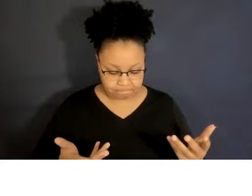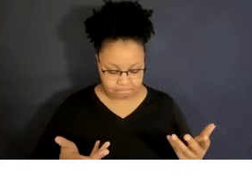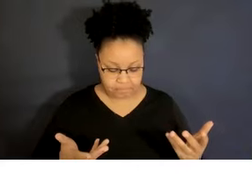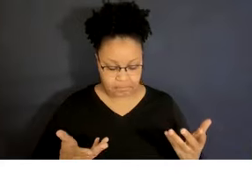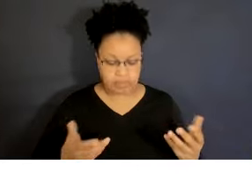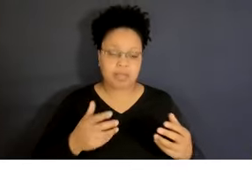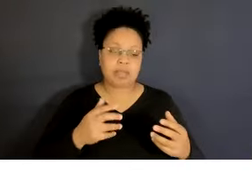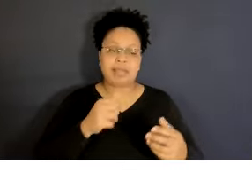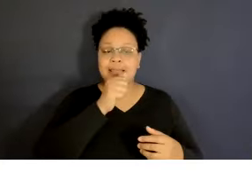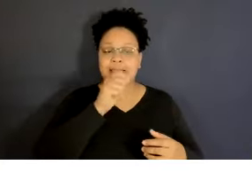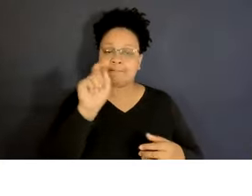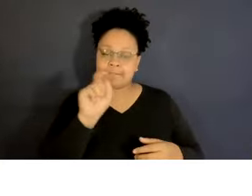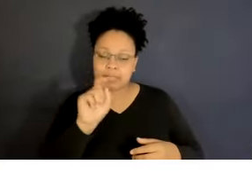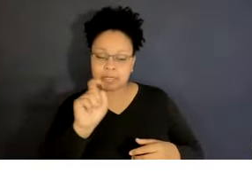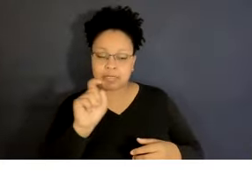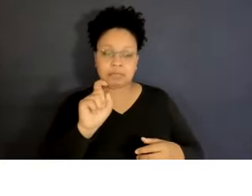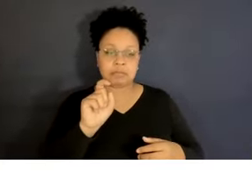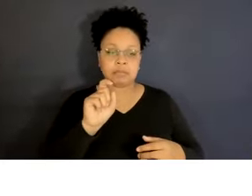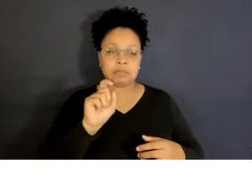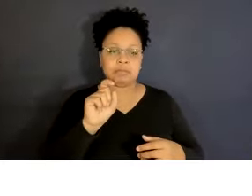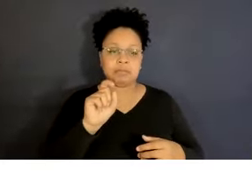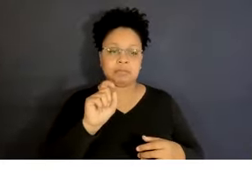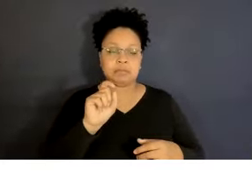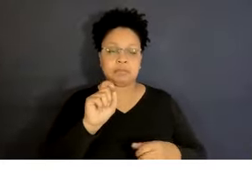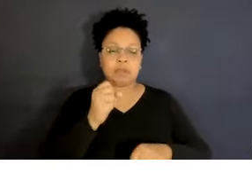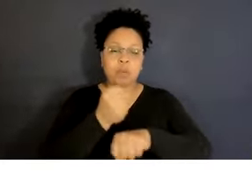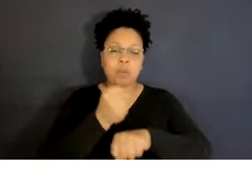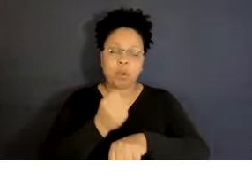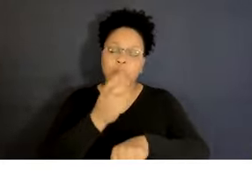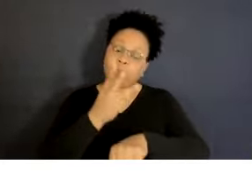Workforce Connection, which was like